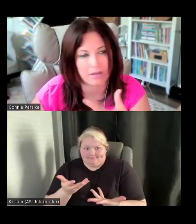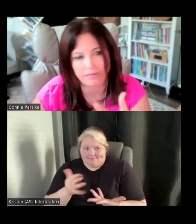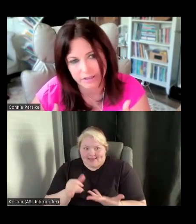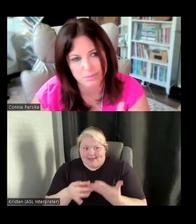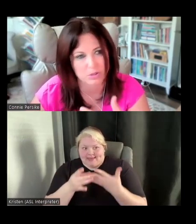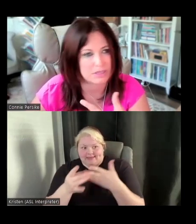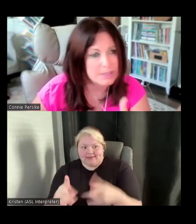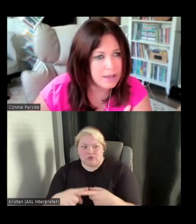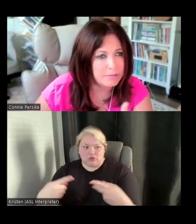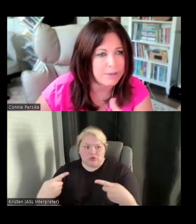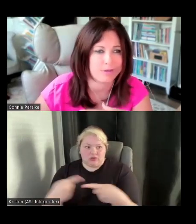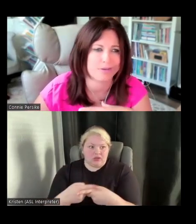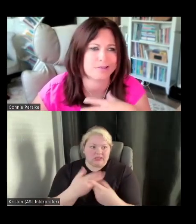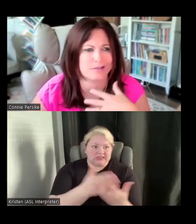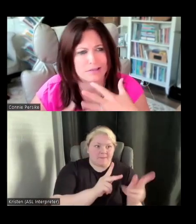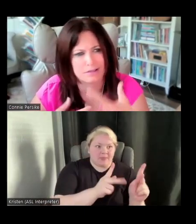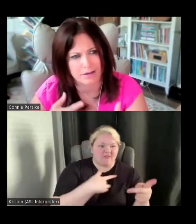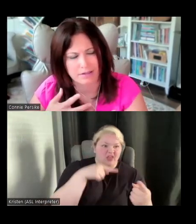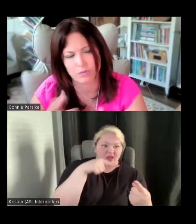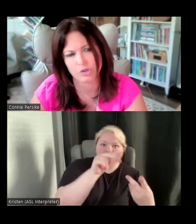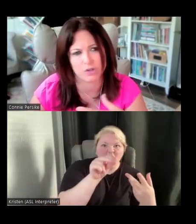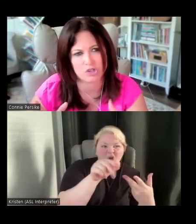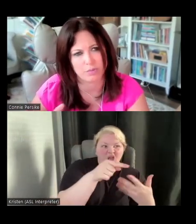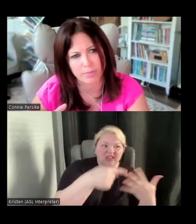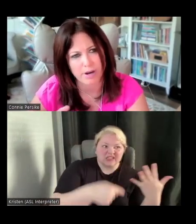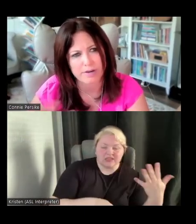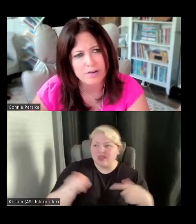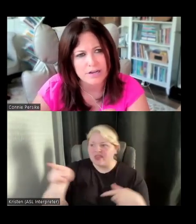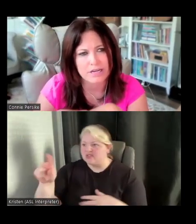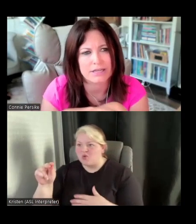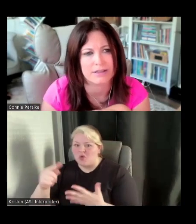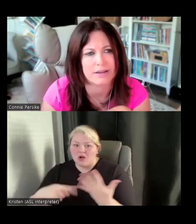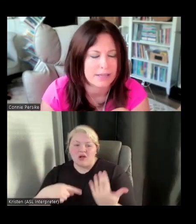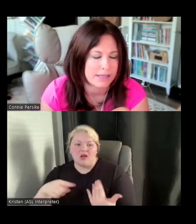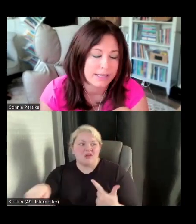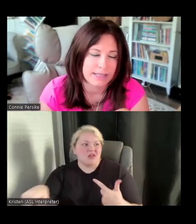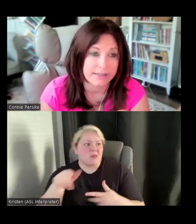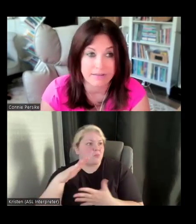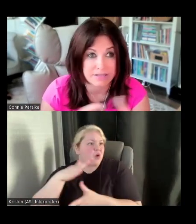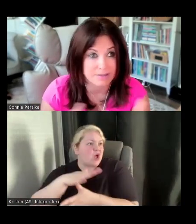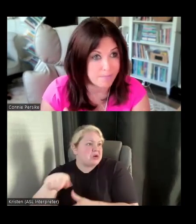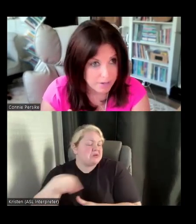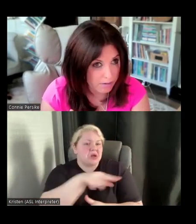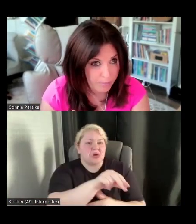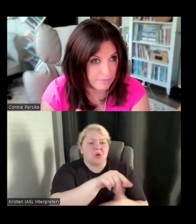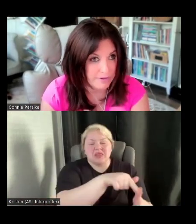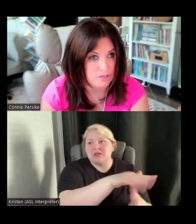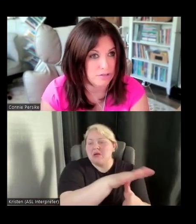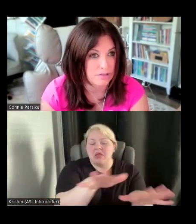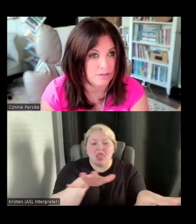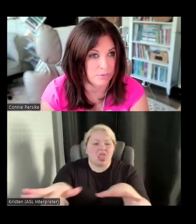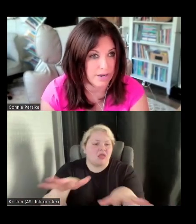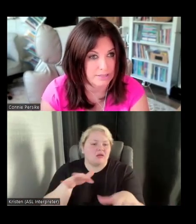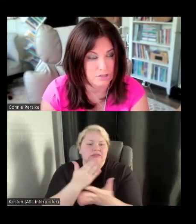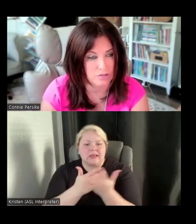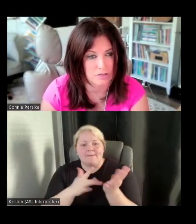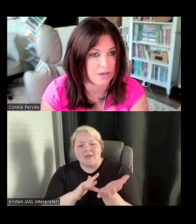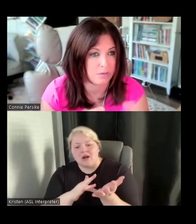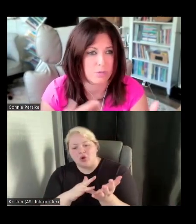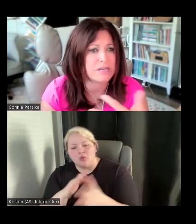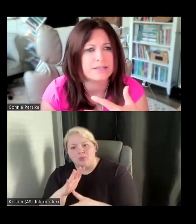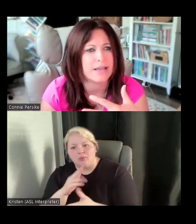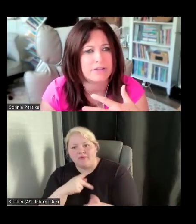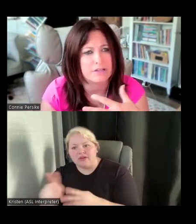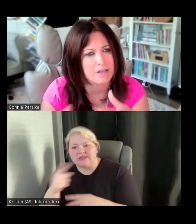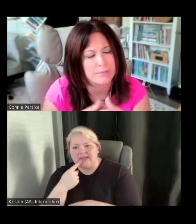some conflict between staff members and discussing which one should be priority. And then I've had some medical professionals and practitioners say,